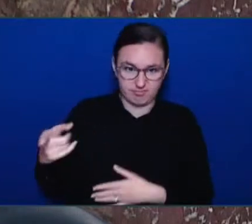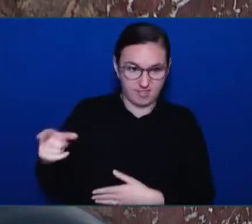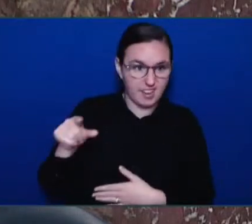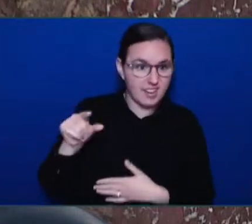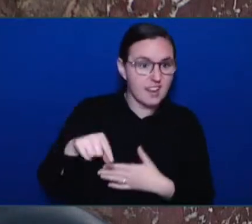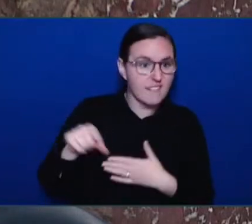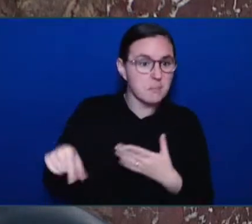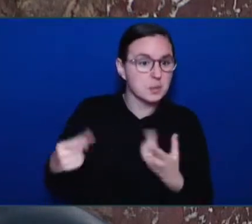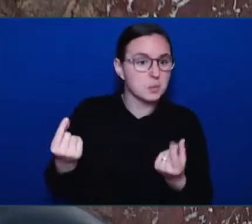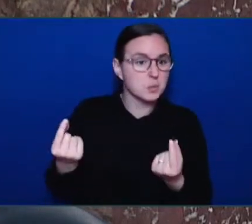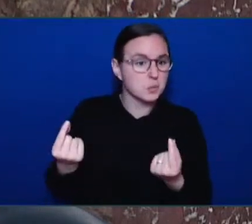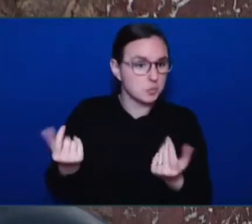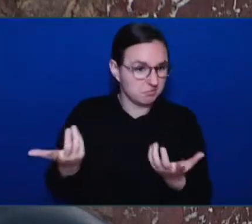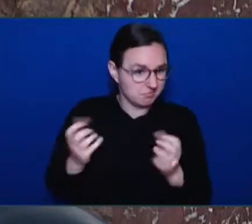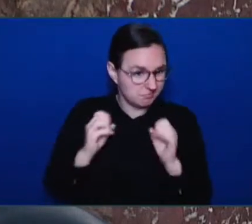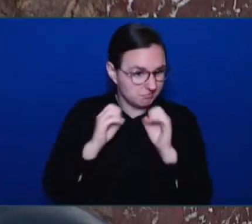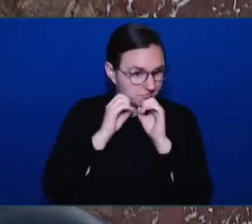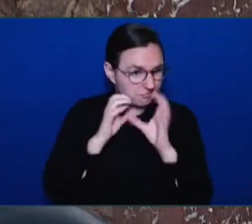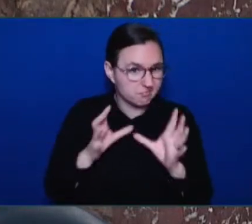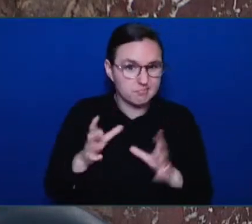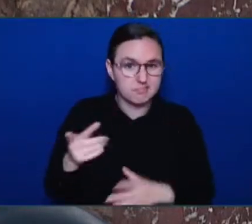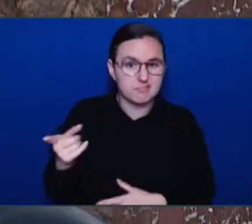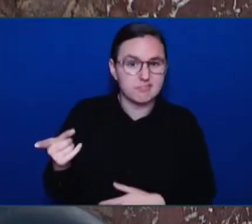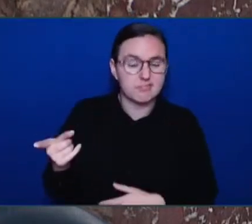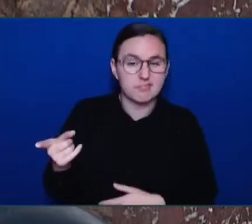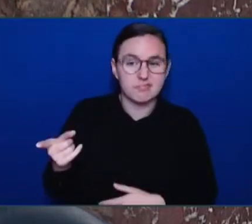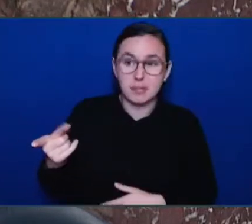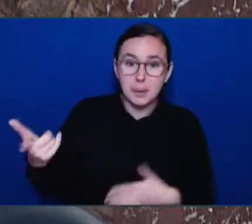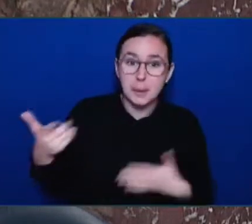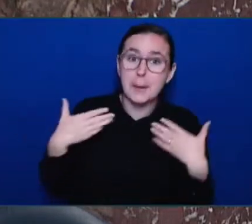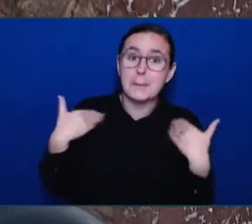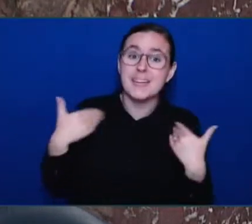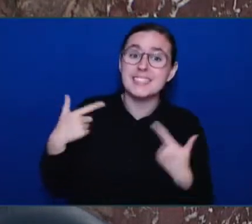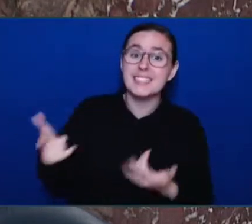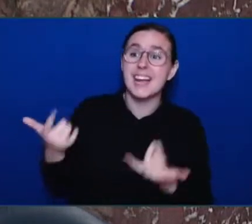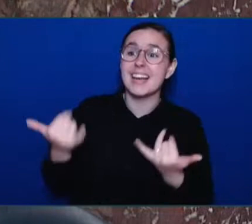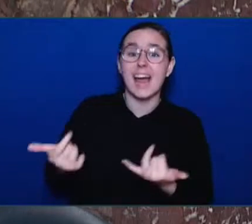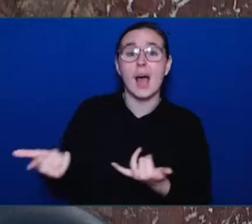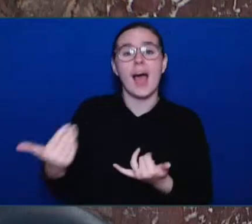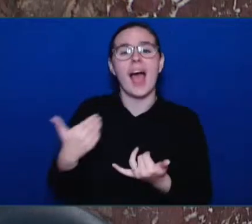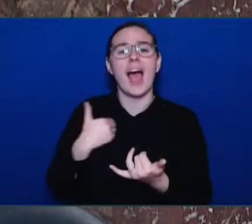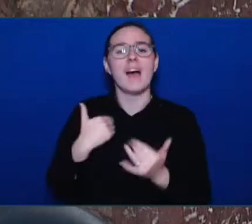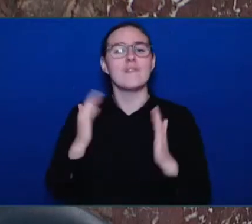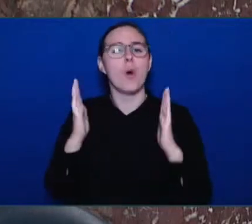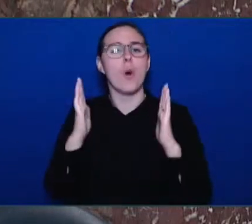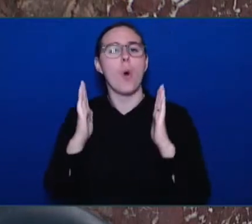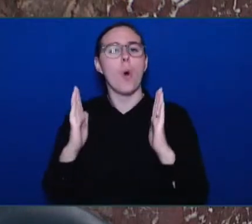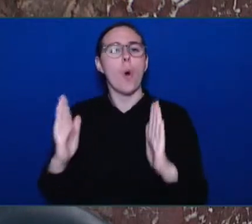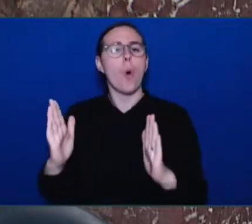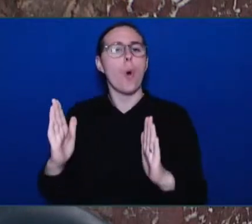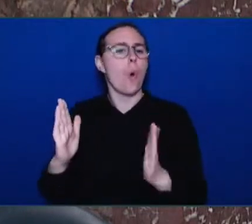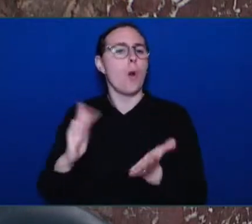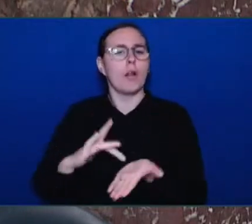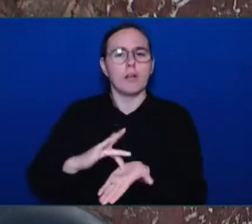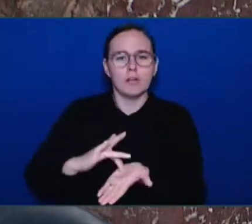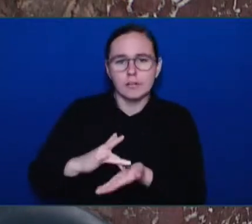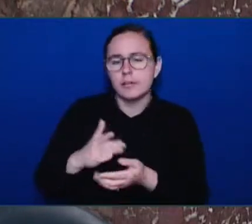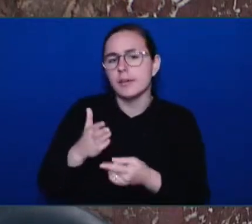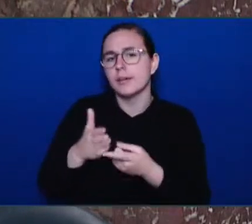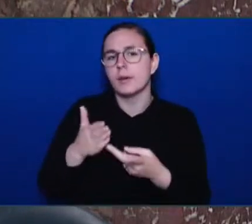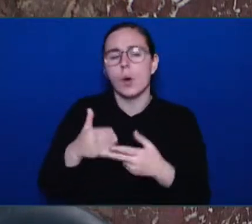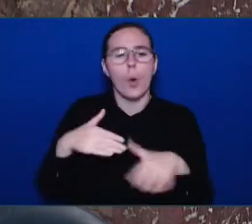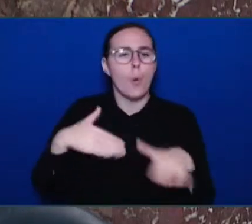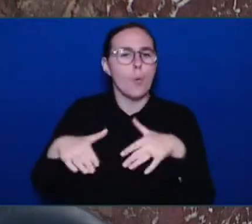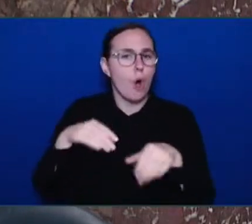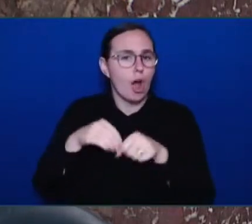Under this minister, we have hallway medicine. We've got the longest walk-in clinic wait times in the country. Well done.